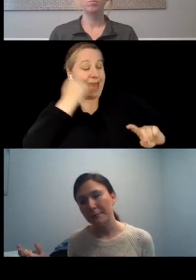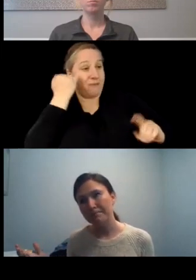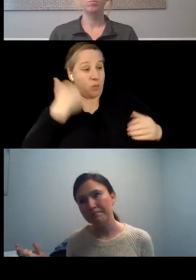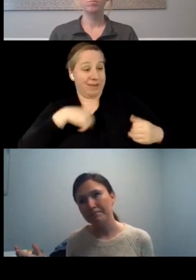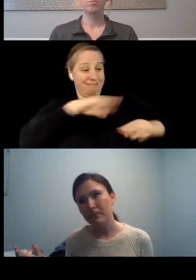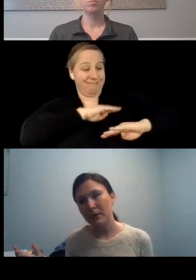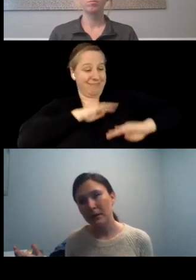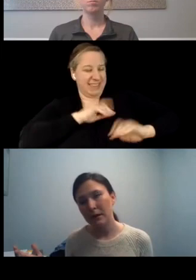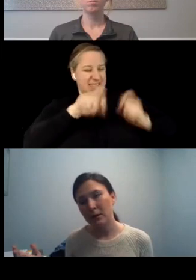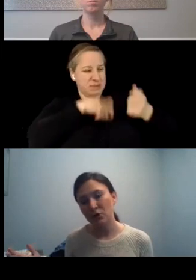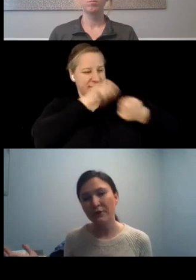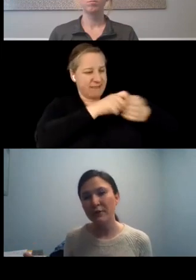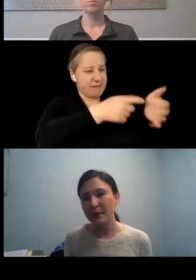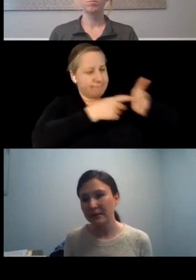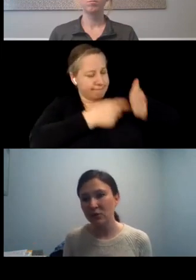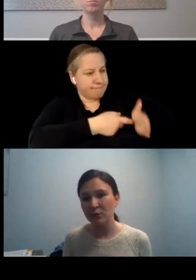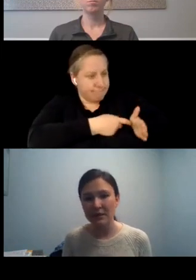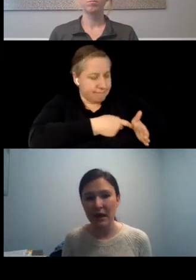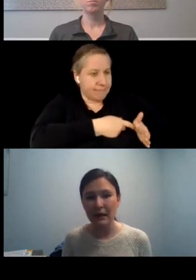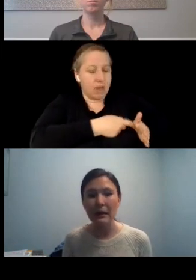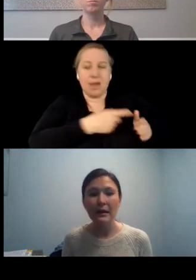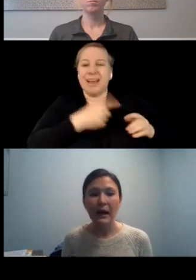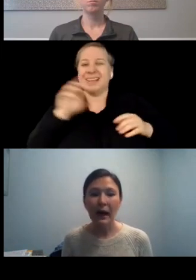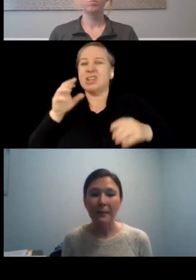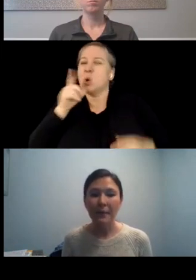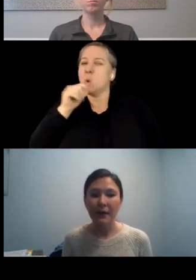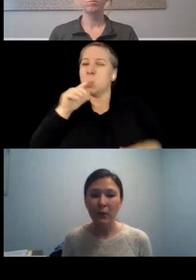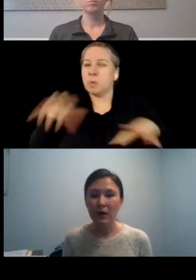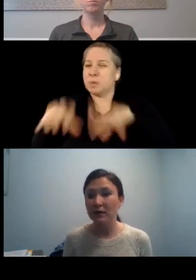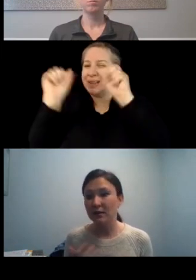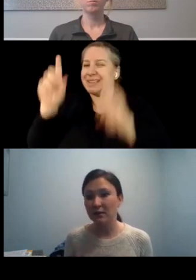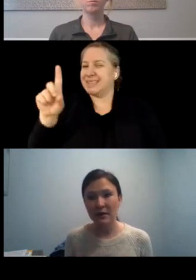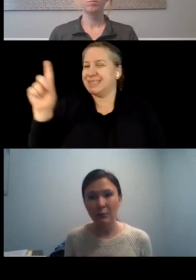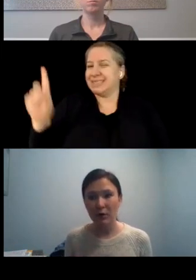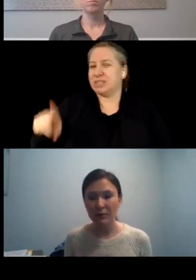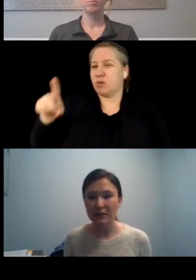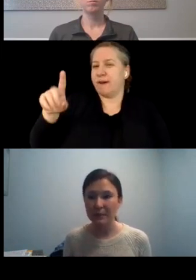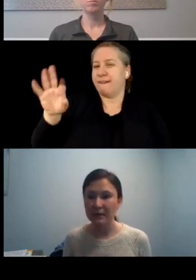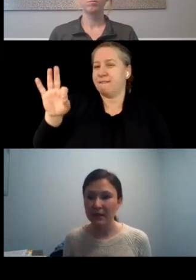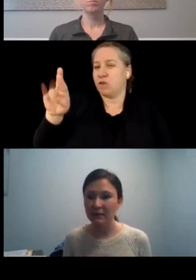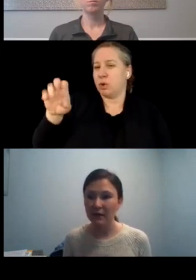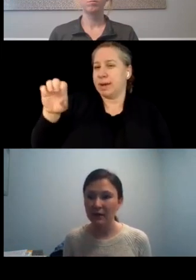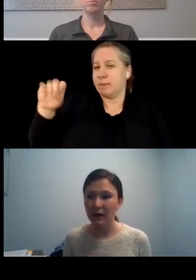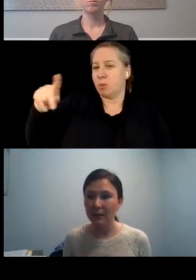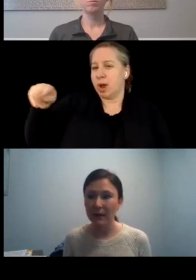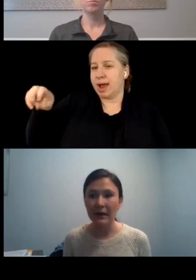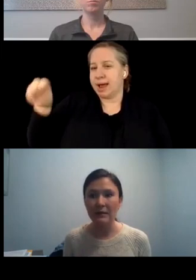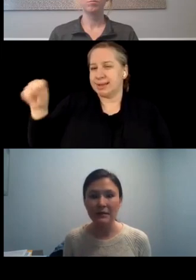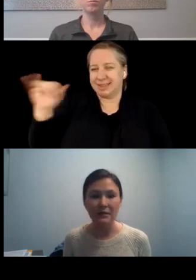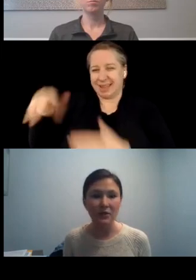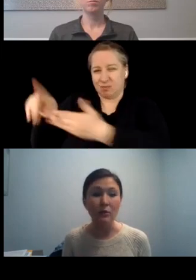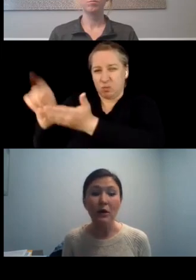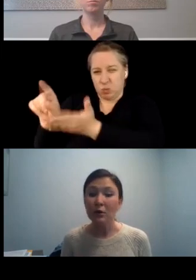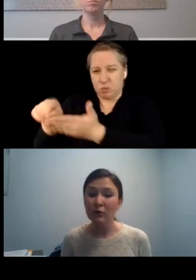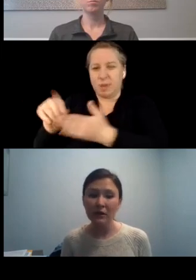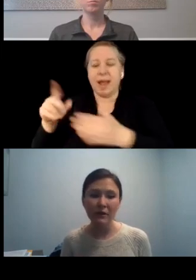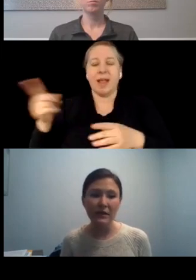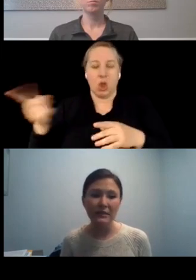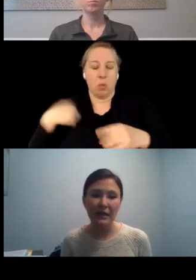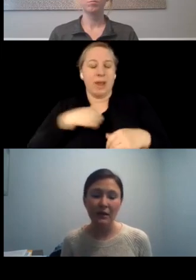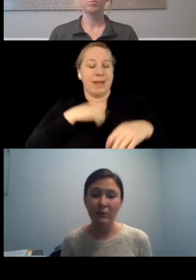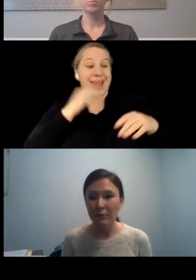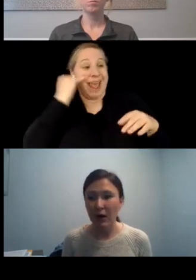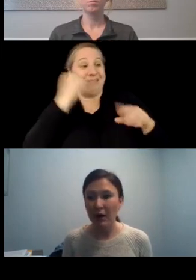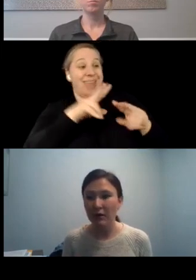the Detroit Free Process who puts it on, then we are considered a top workplace based on their analysis. So really,